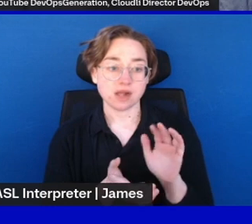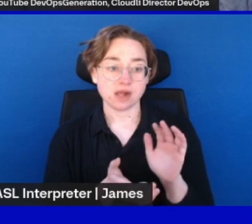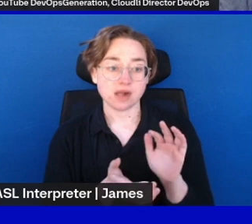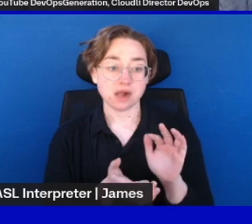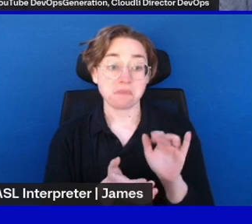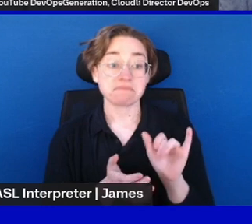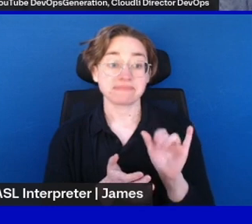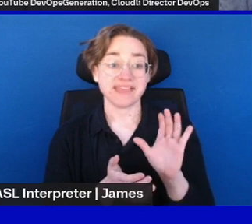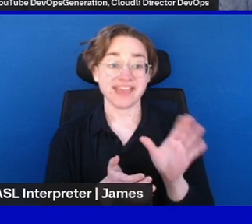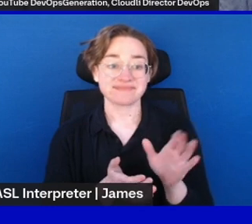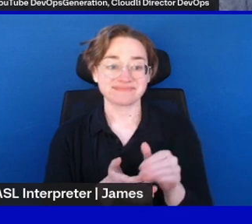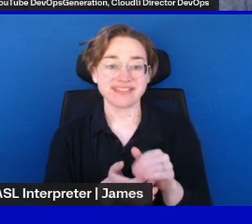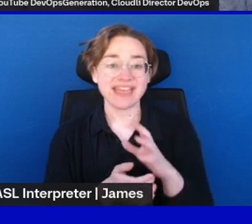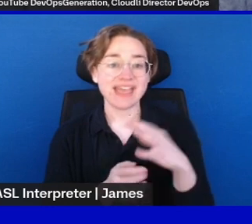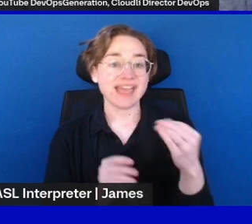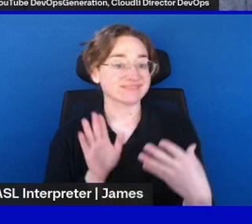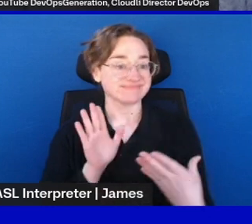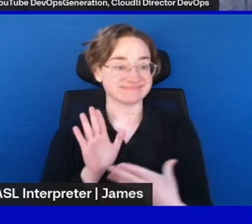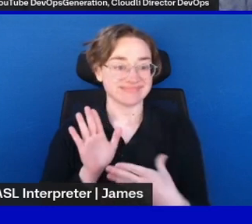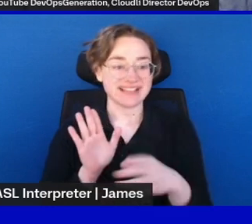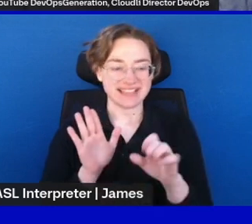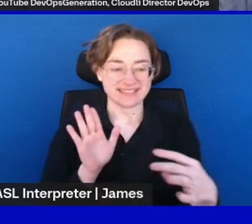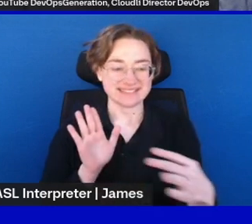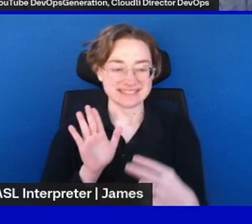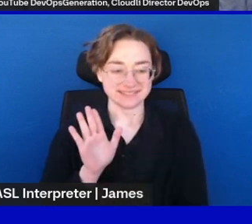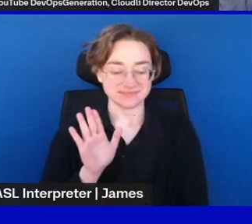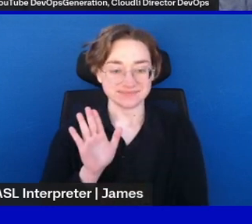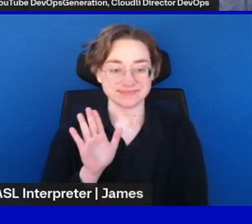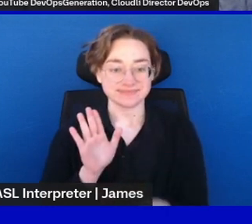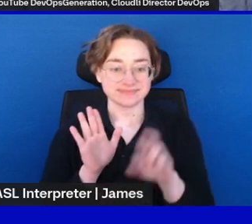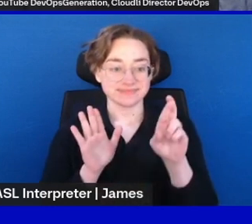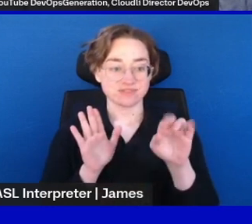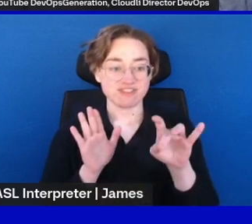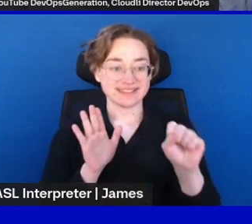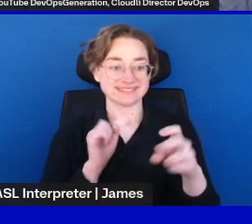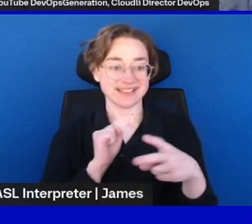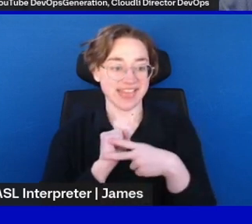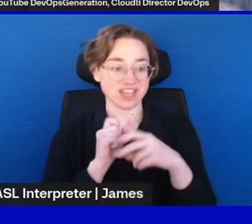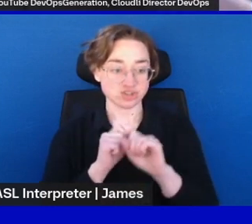Hi. And so here we can see that my Redis cache